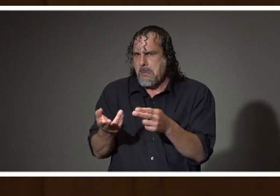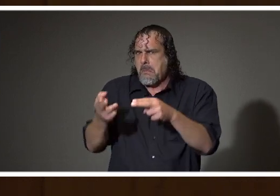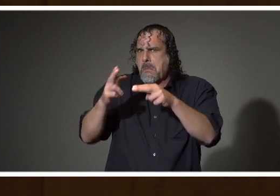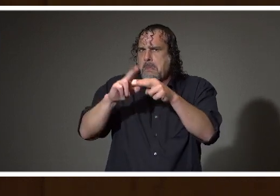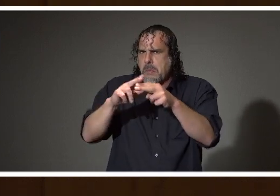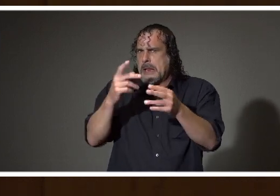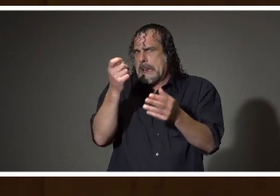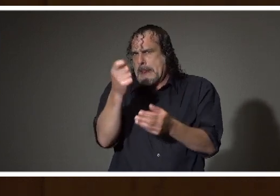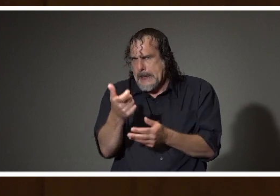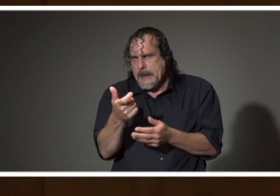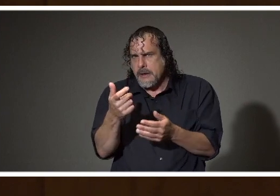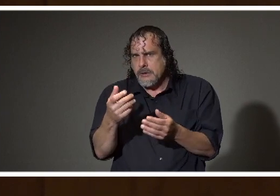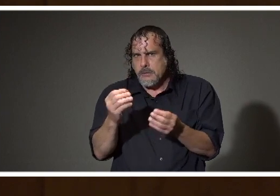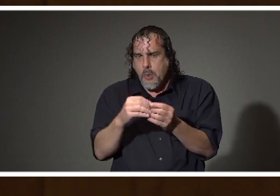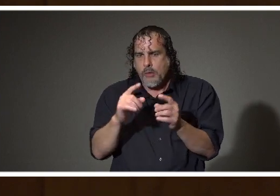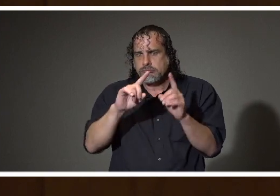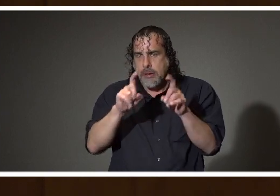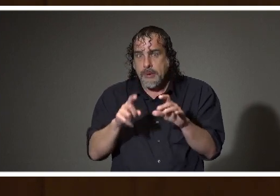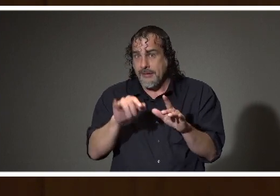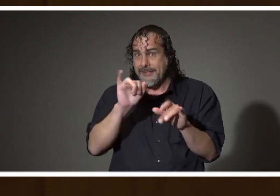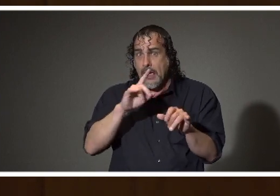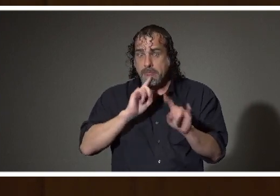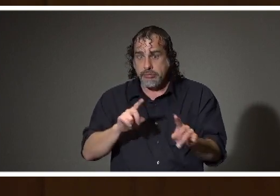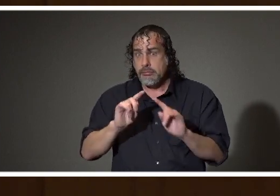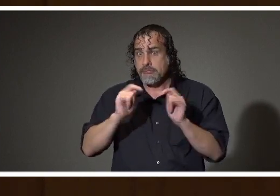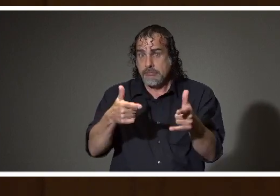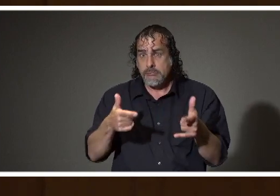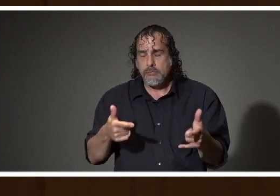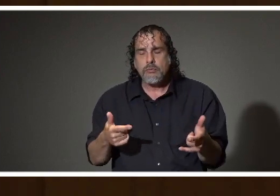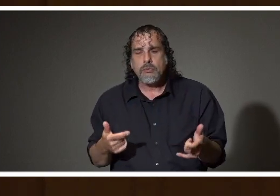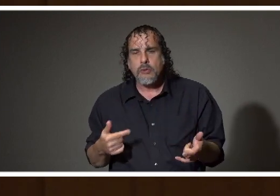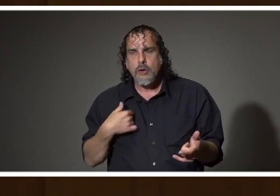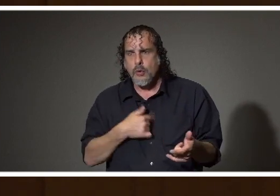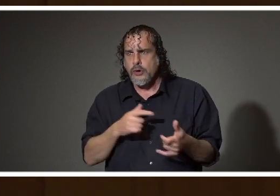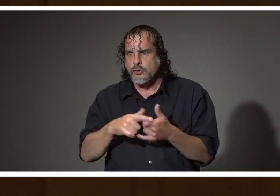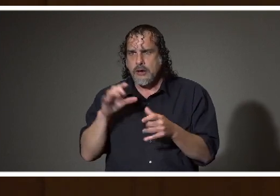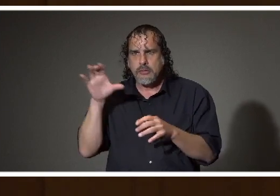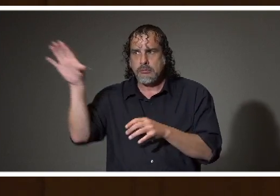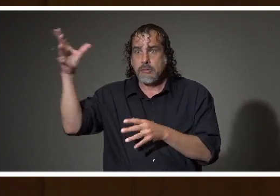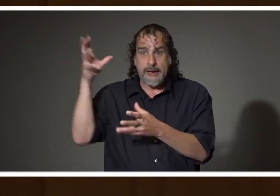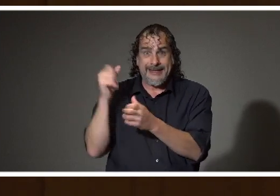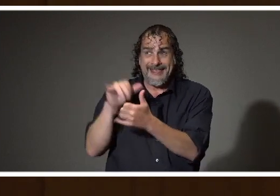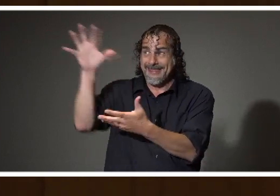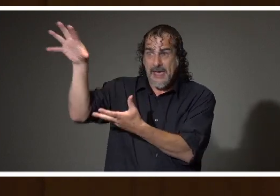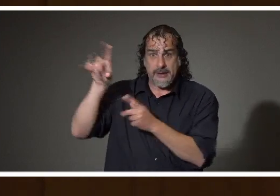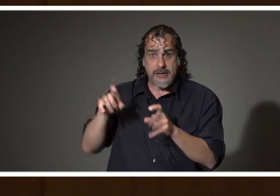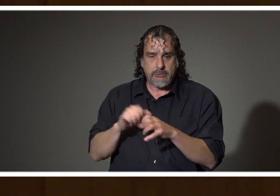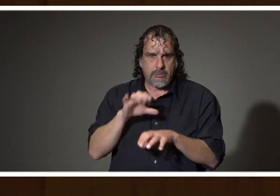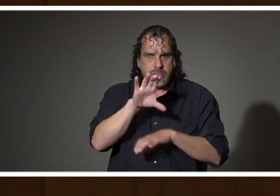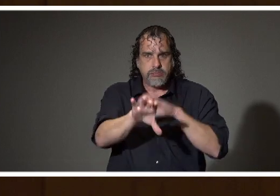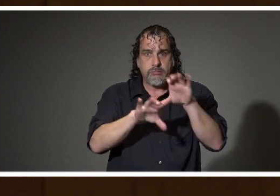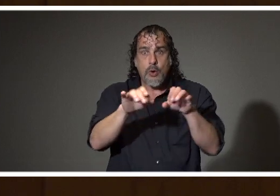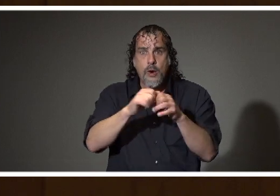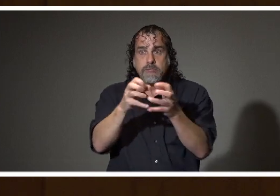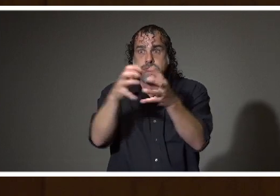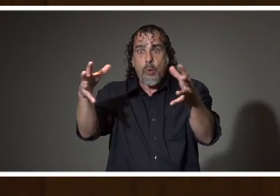them. We're working to get rapid testing to local communities with high impact